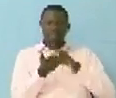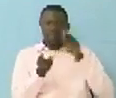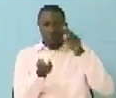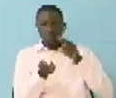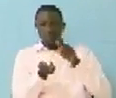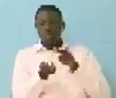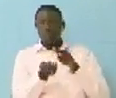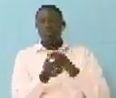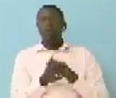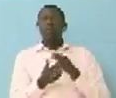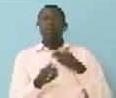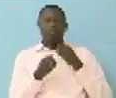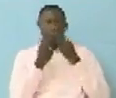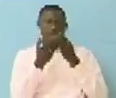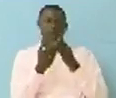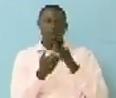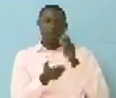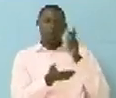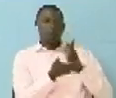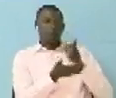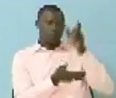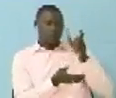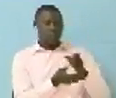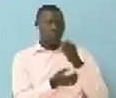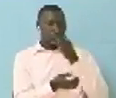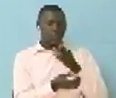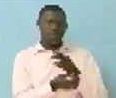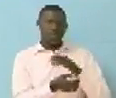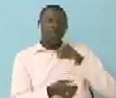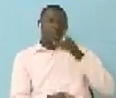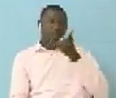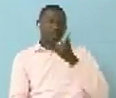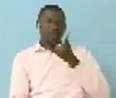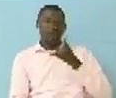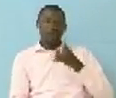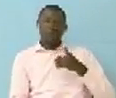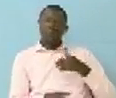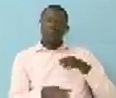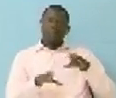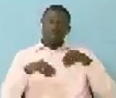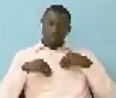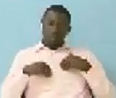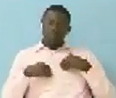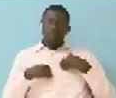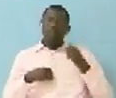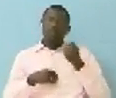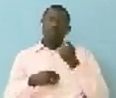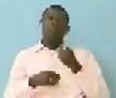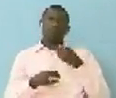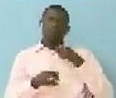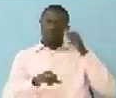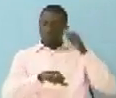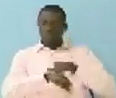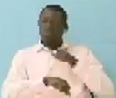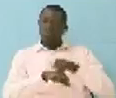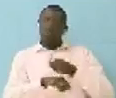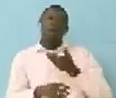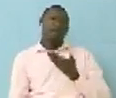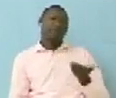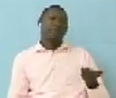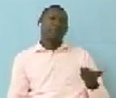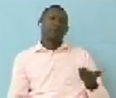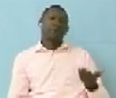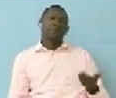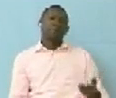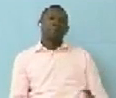to say that the witness said yes, he confessed, but he confessed because he was tortured. wala nyinde ka foko sero nyingo tonya sonta